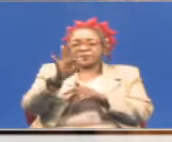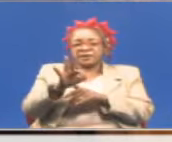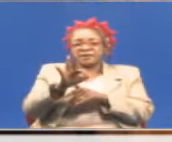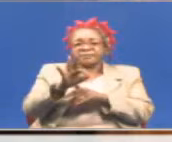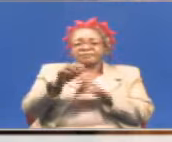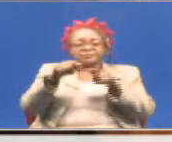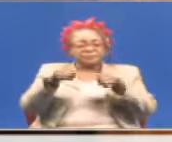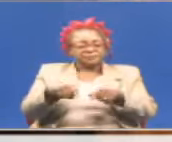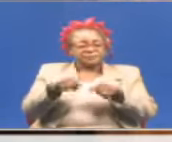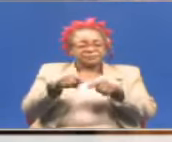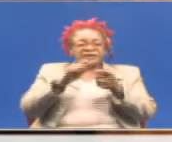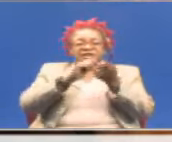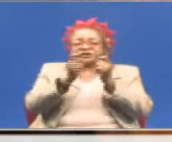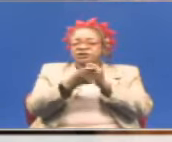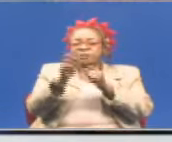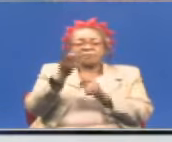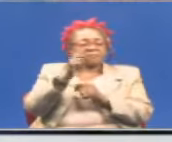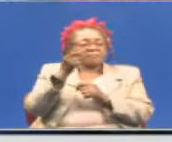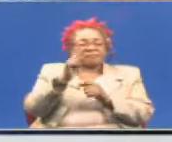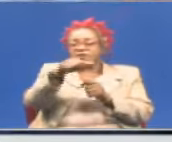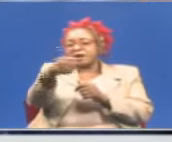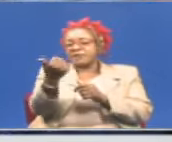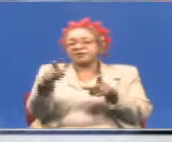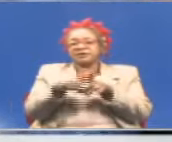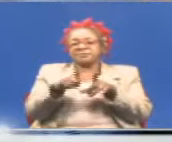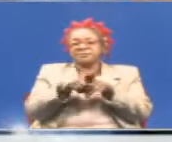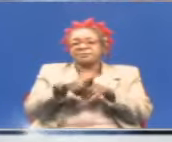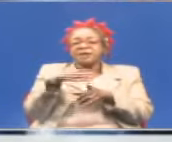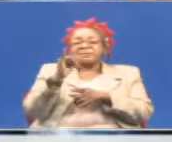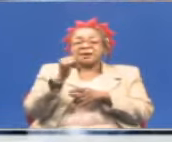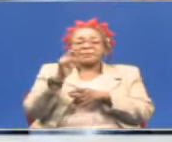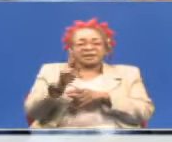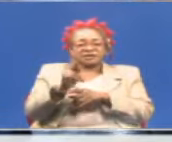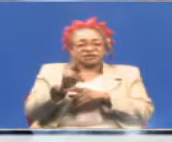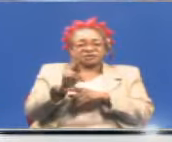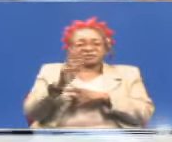this transition, it's for other transitions also. Ibrahim Karanja, NTV.